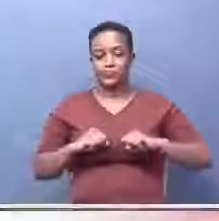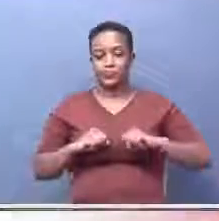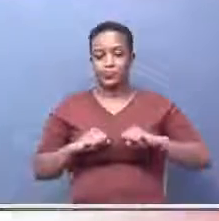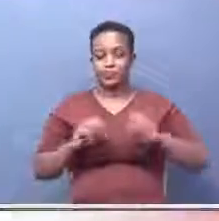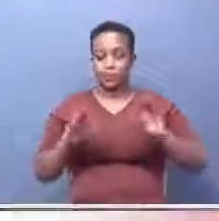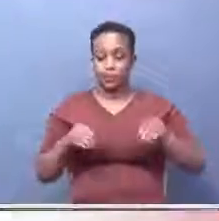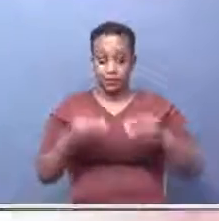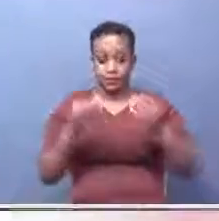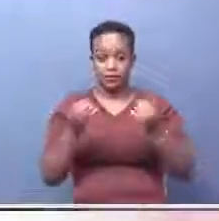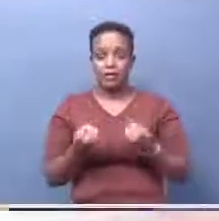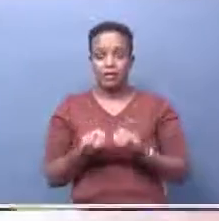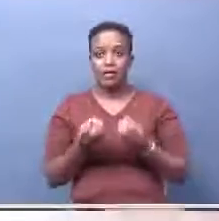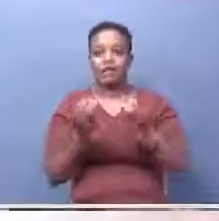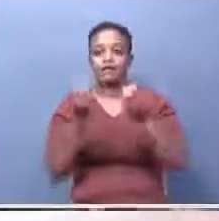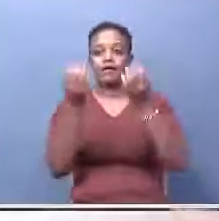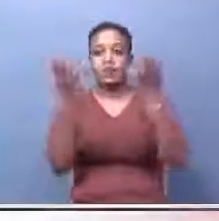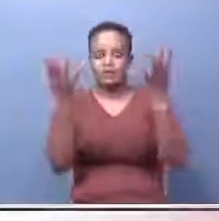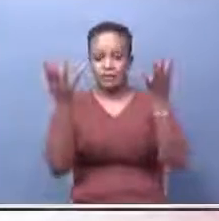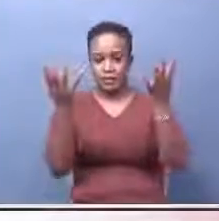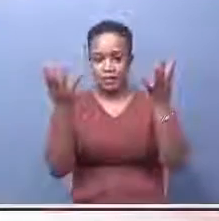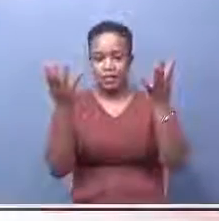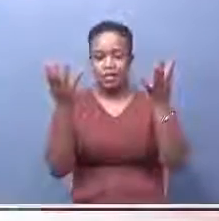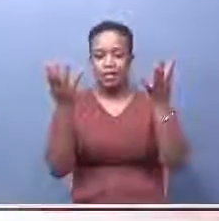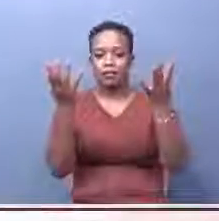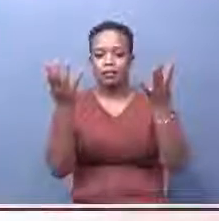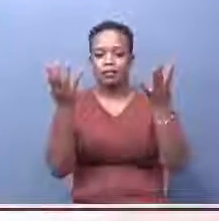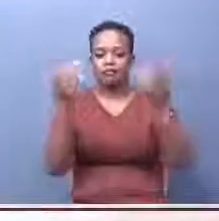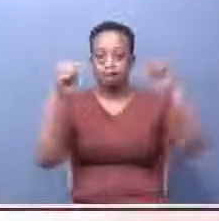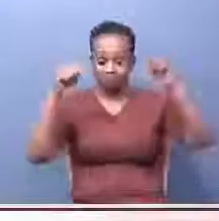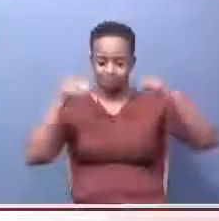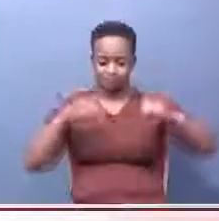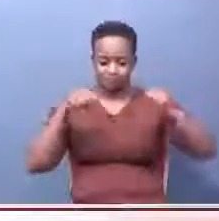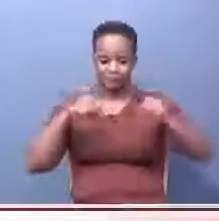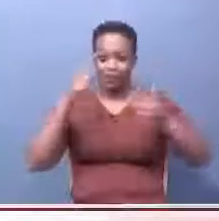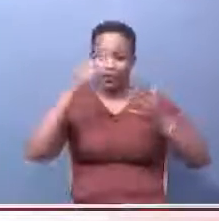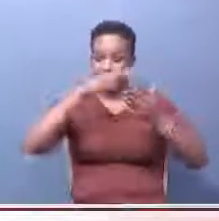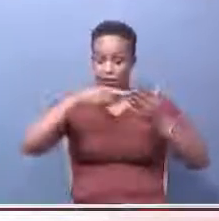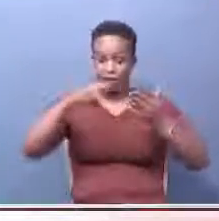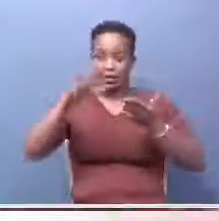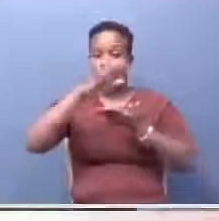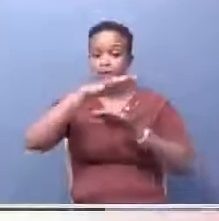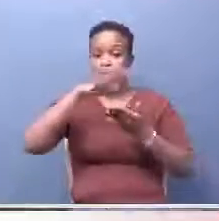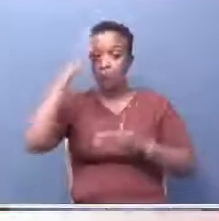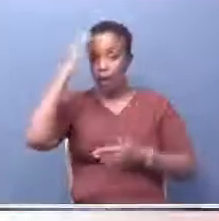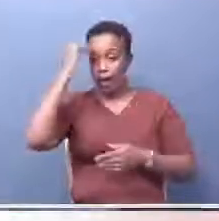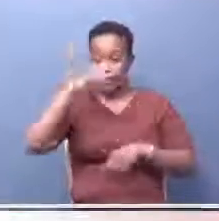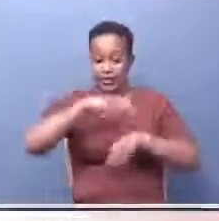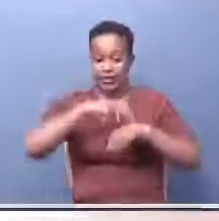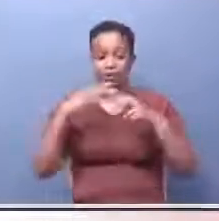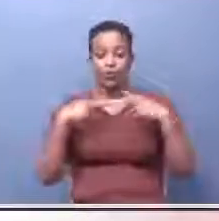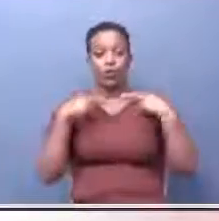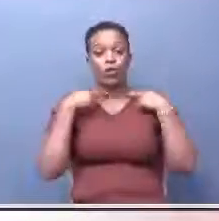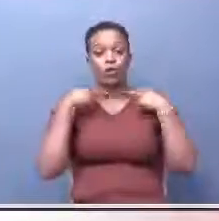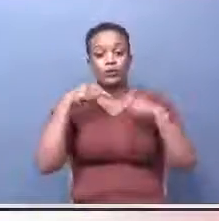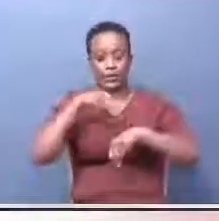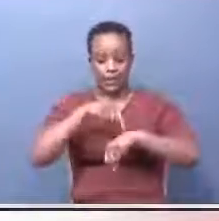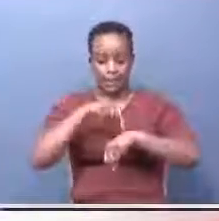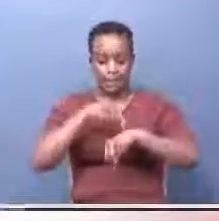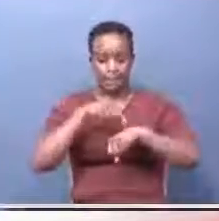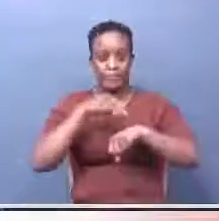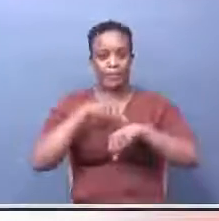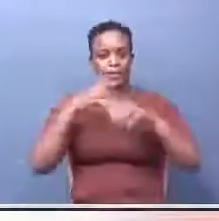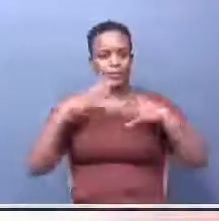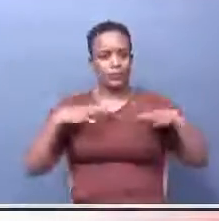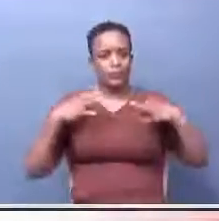sacrifice. Two again, this is the light praise, simply because during the colonial times, when people